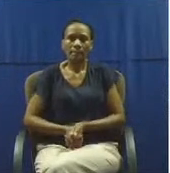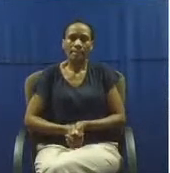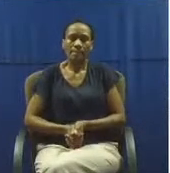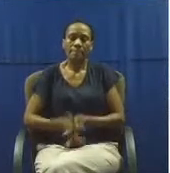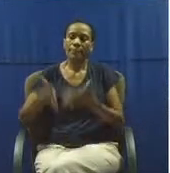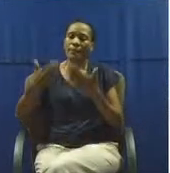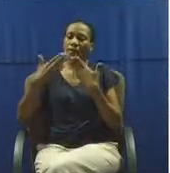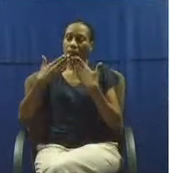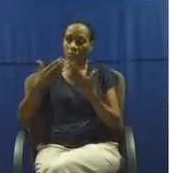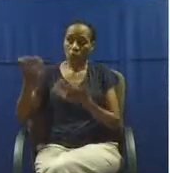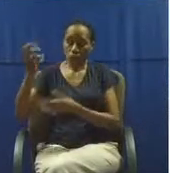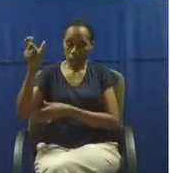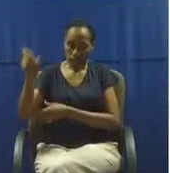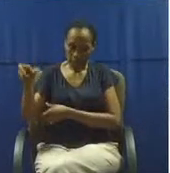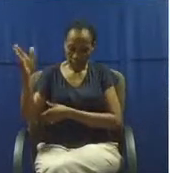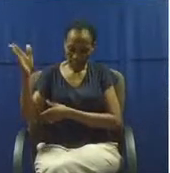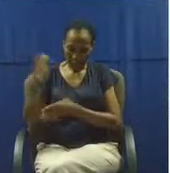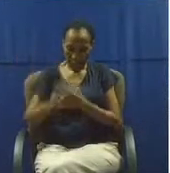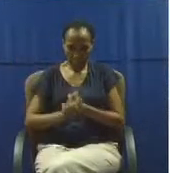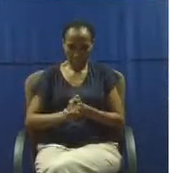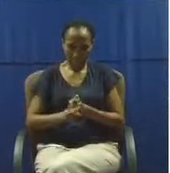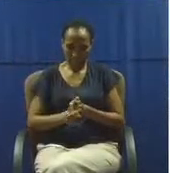Thank you, Honorable Speaker.